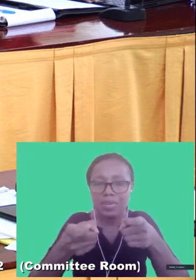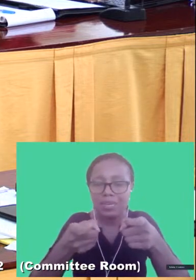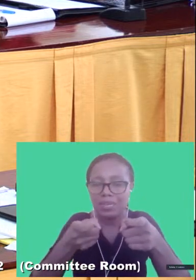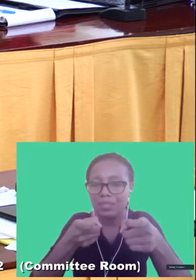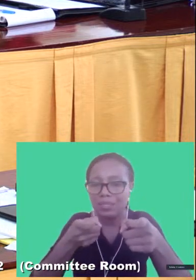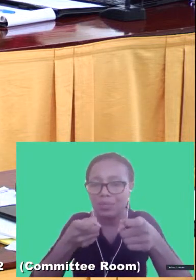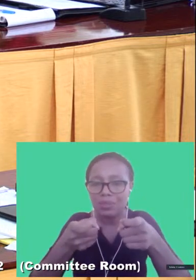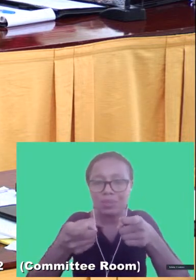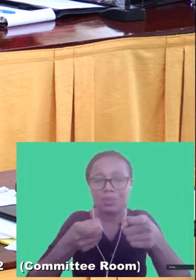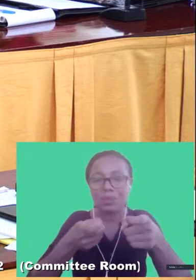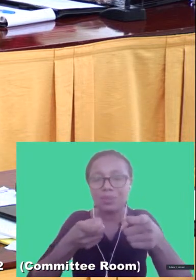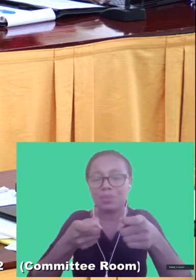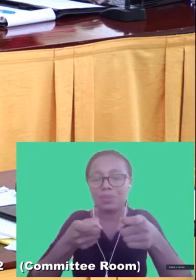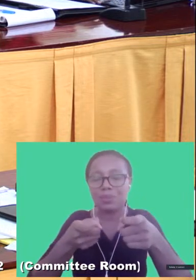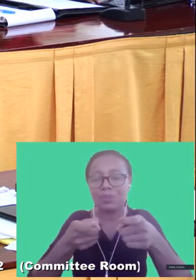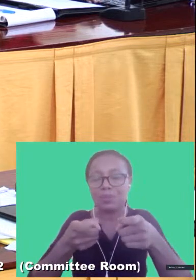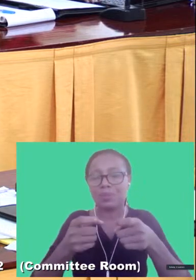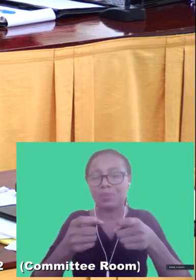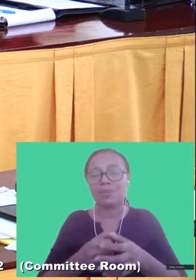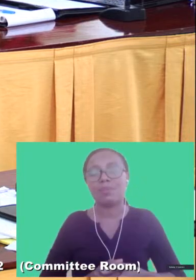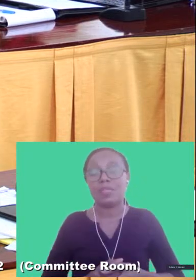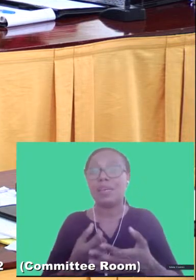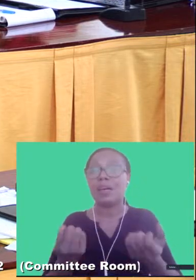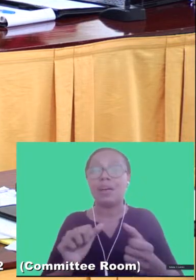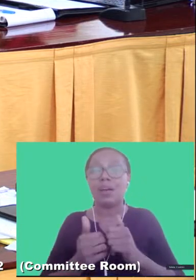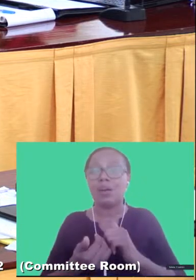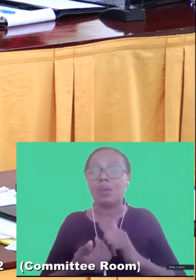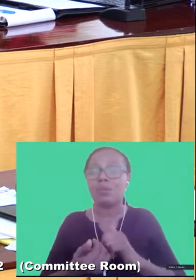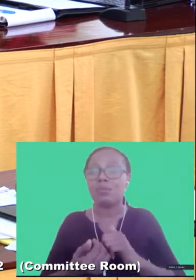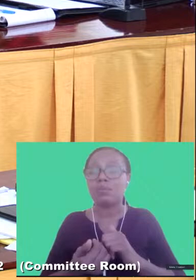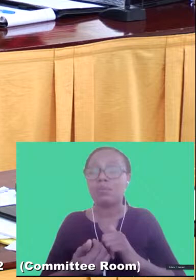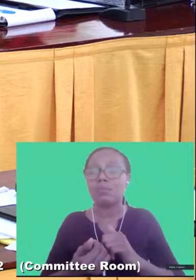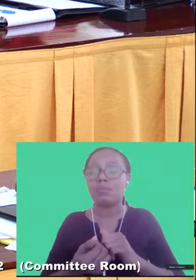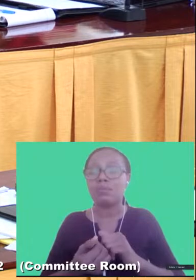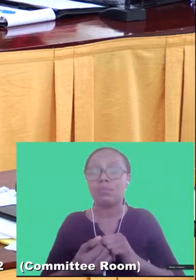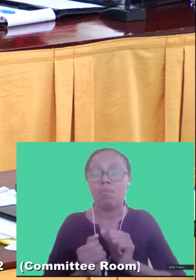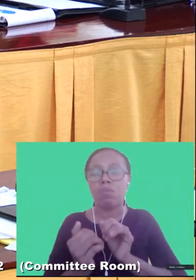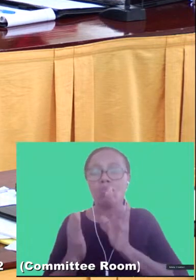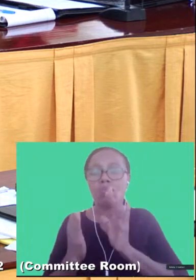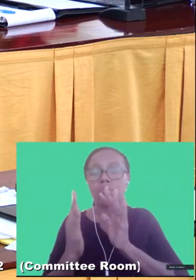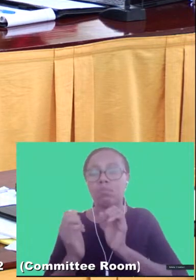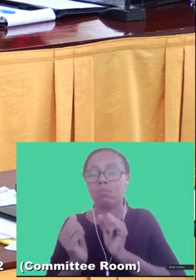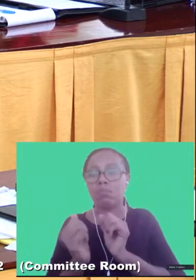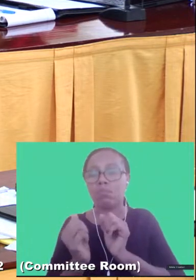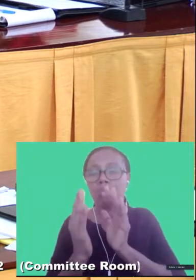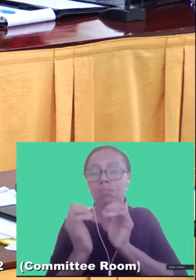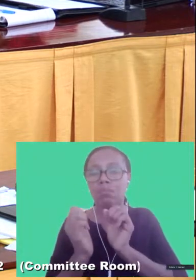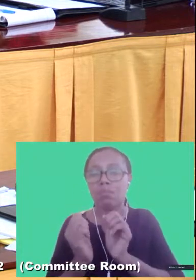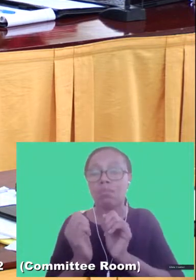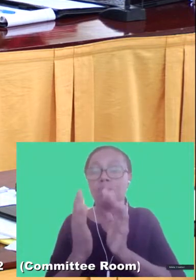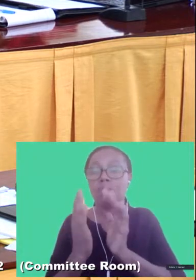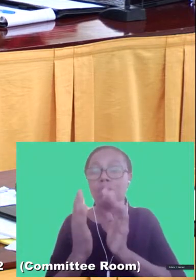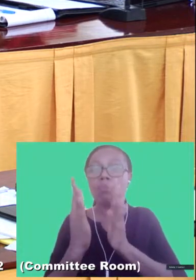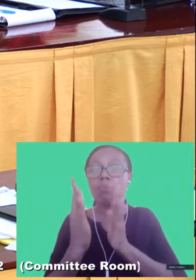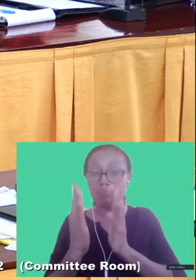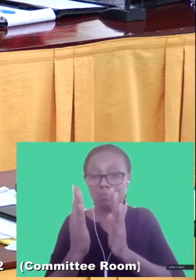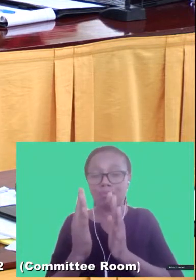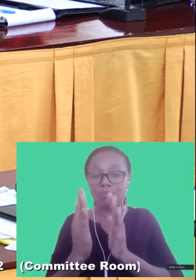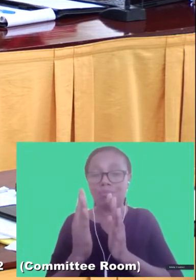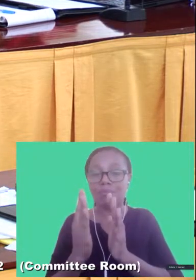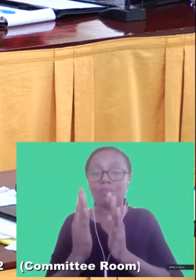which would ordinarily be the course of increasing energy costs as a